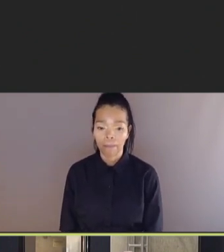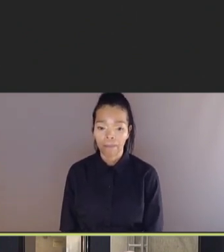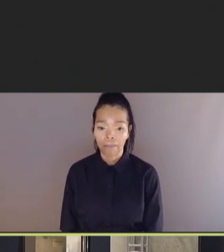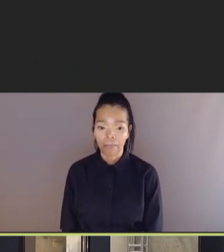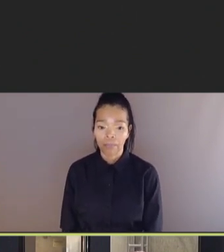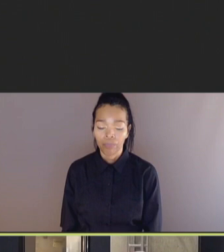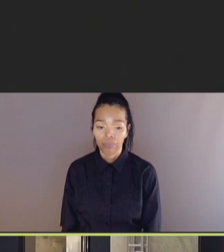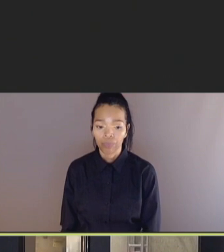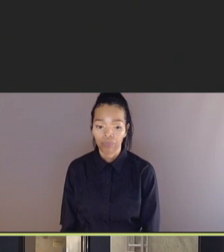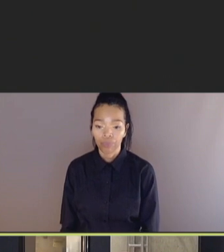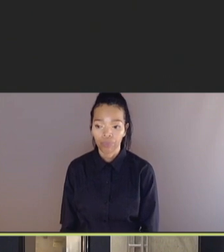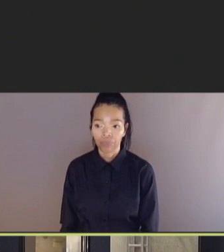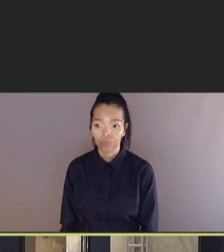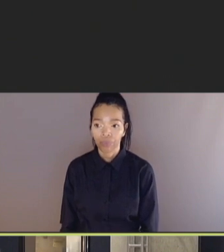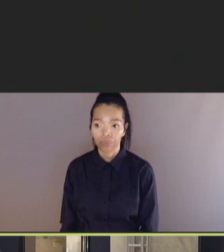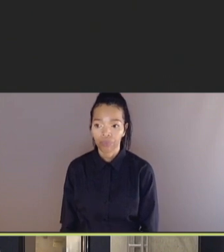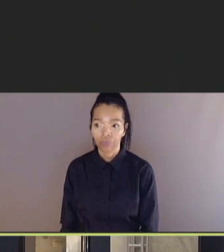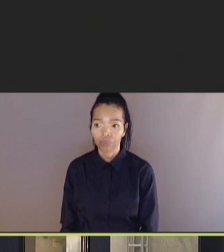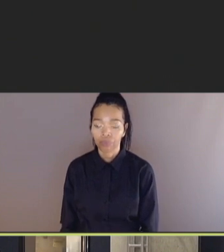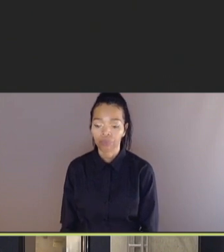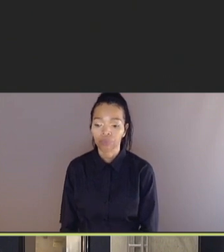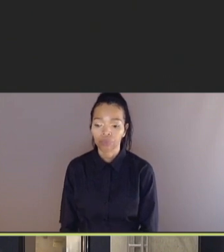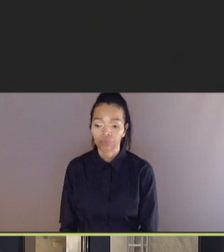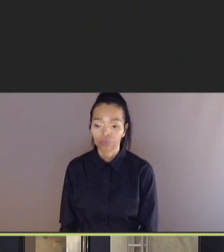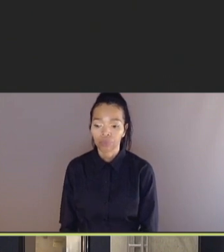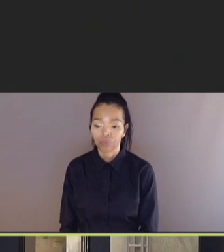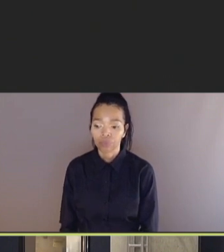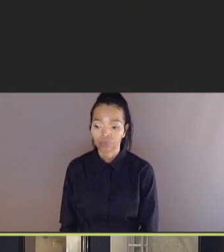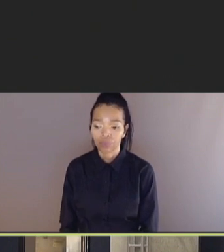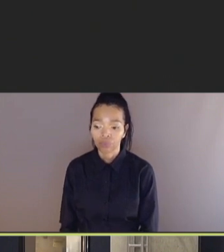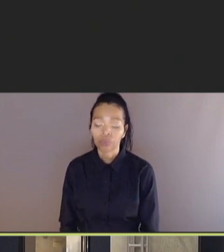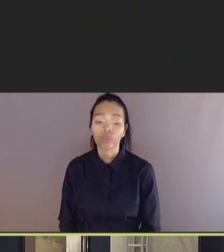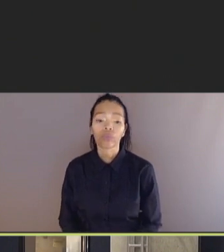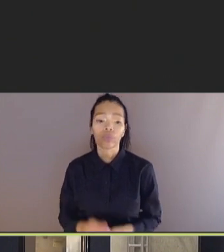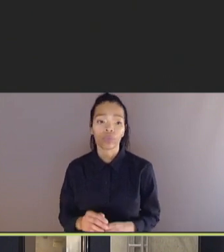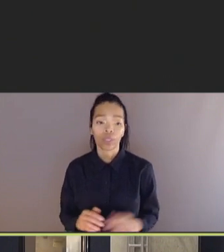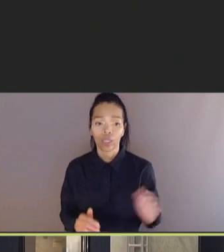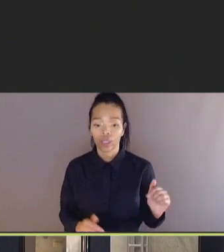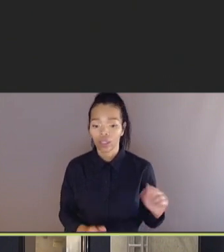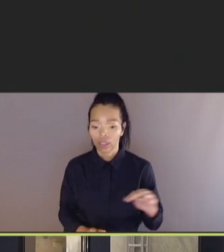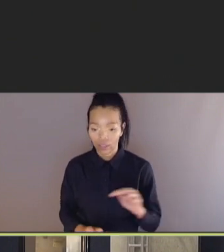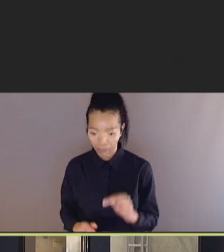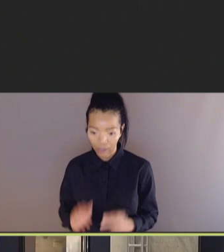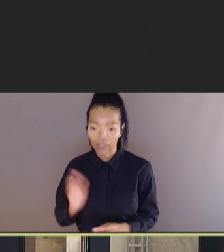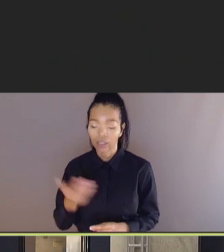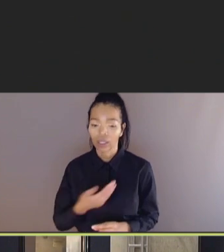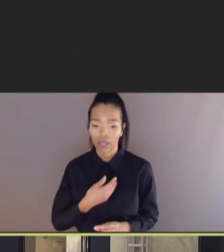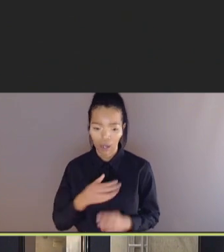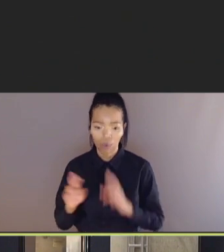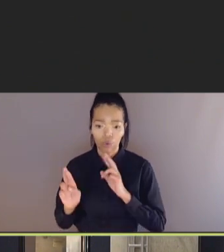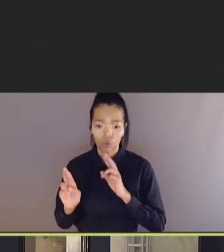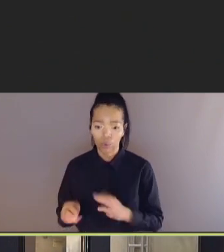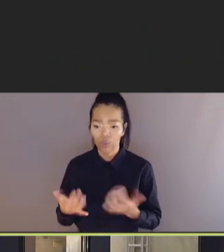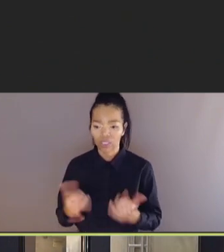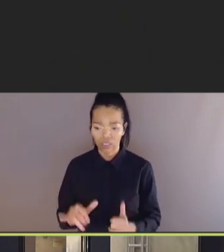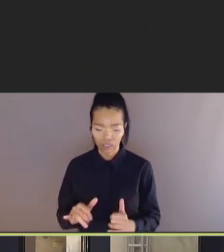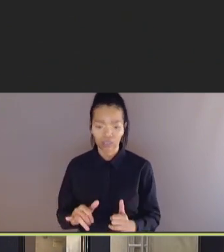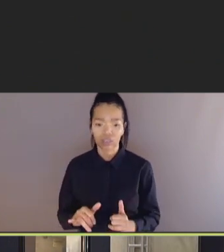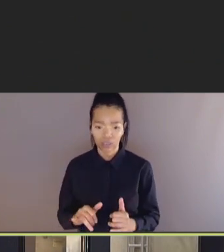And in our innovation report that we're working on and through some of the other meetings, funding has come up a